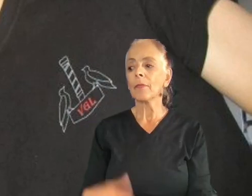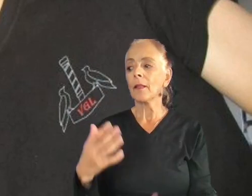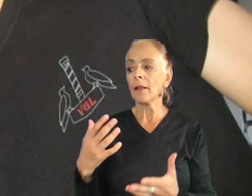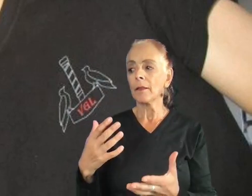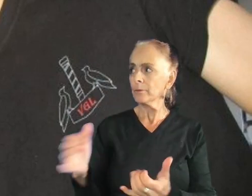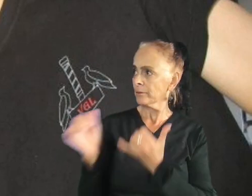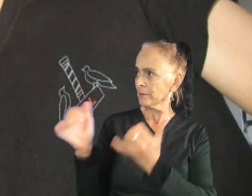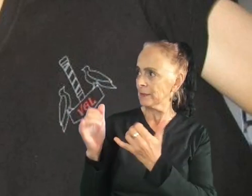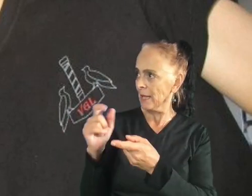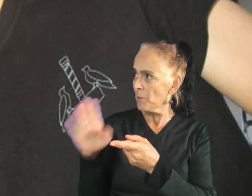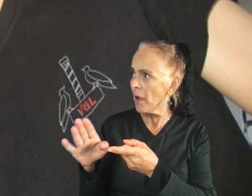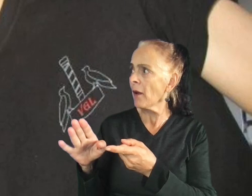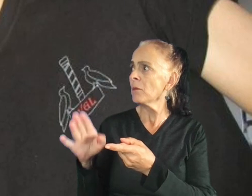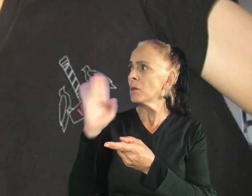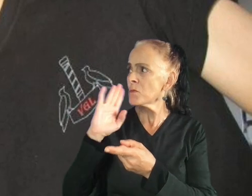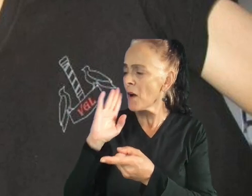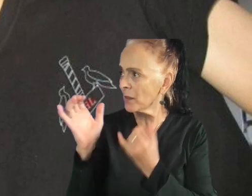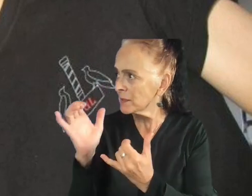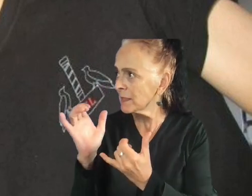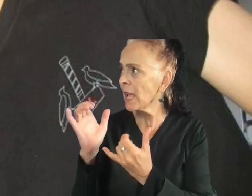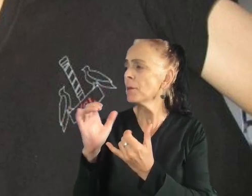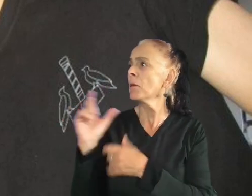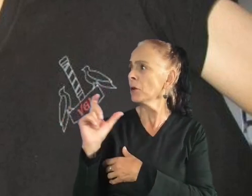me, brown like me, and Muslim like me.